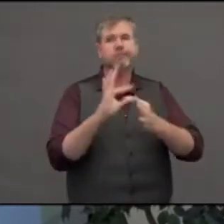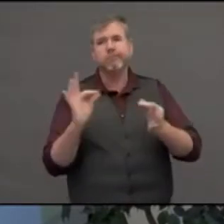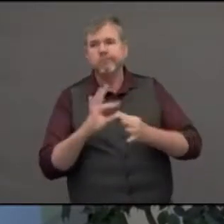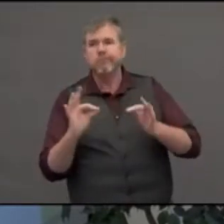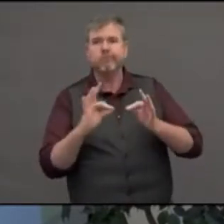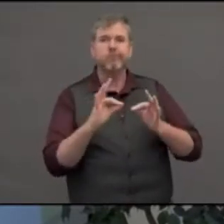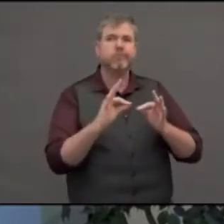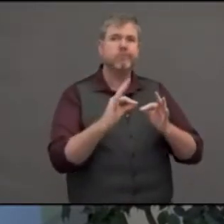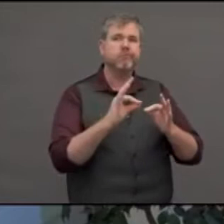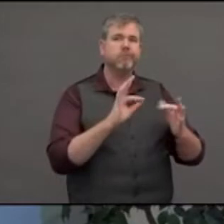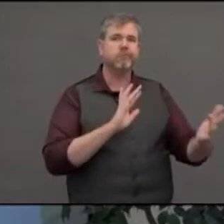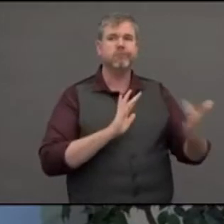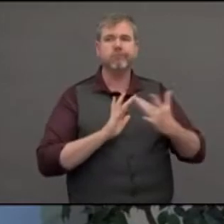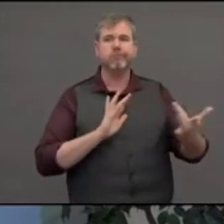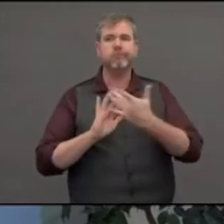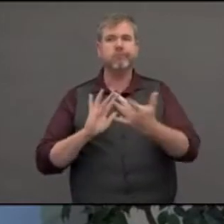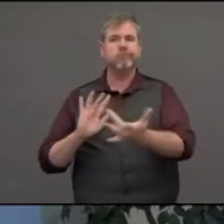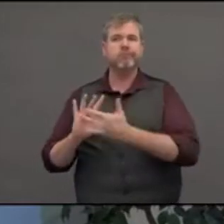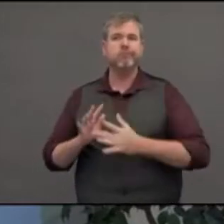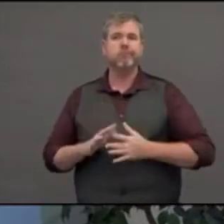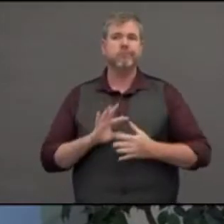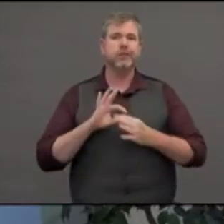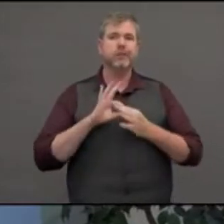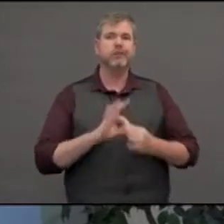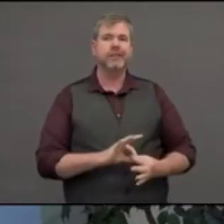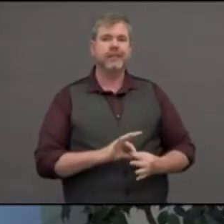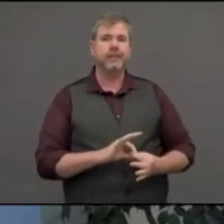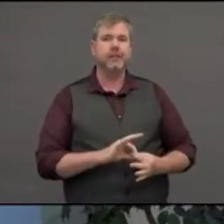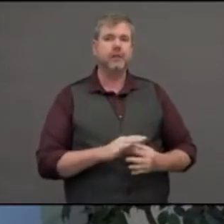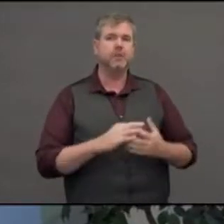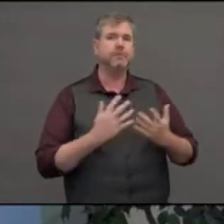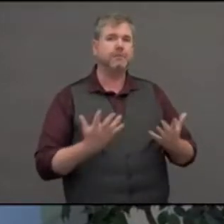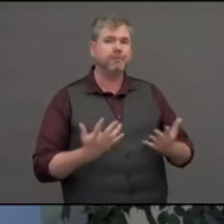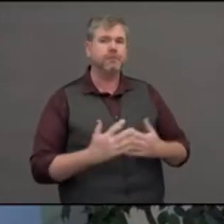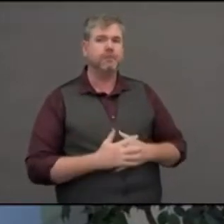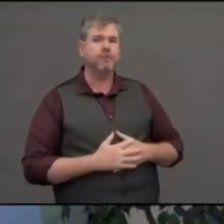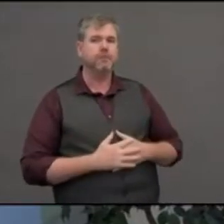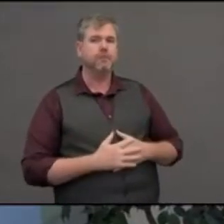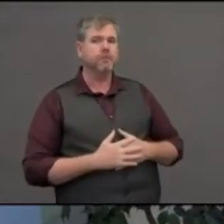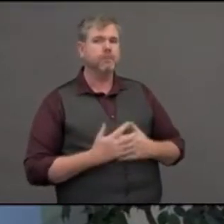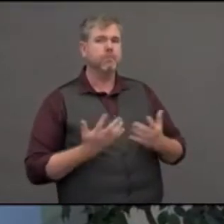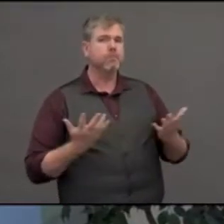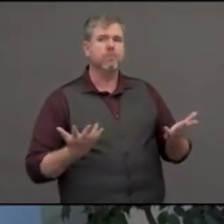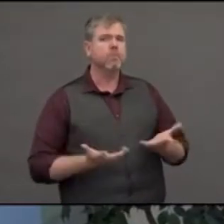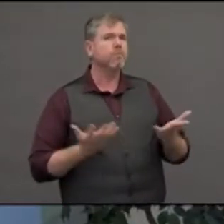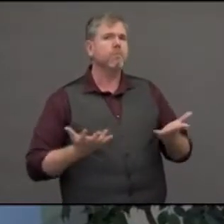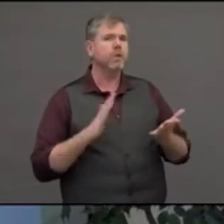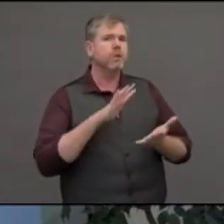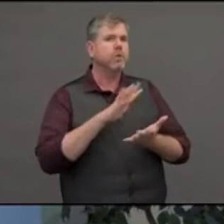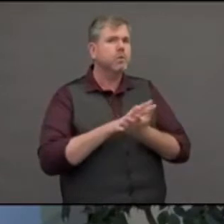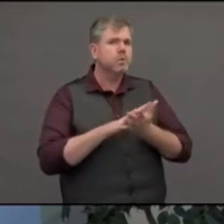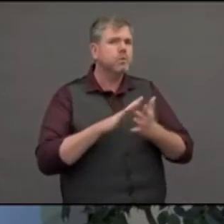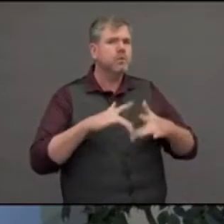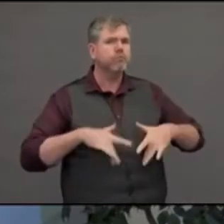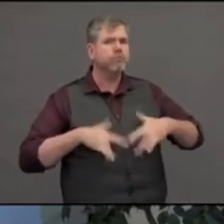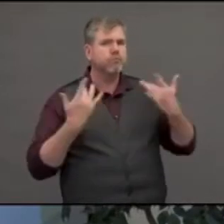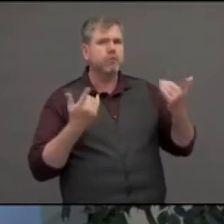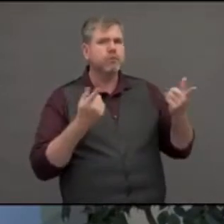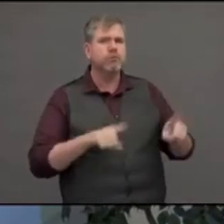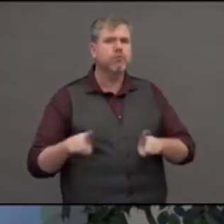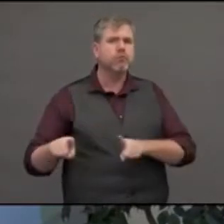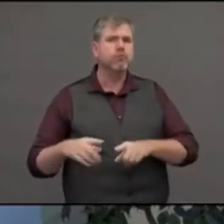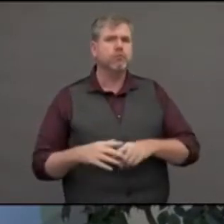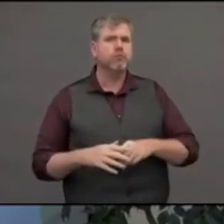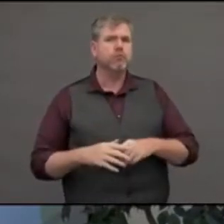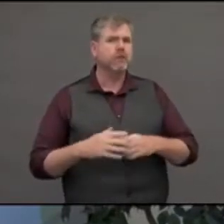and what the process is for schools, what they should be doing. So is there an actual process, and just tell us what should schools be doing?